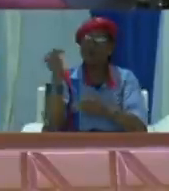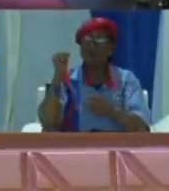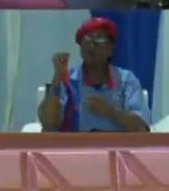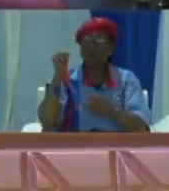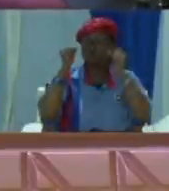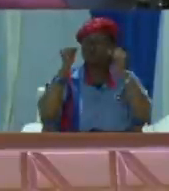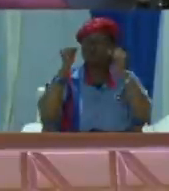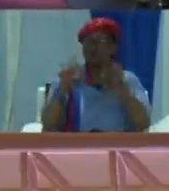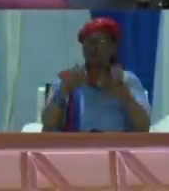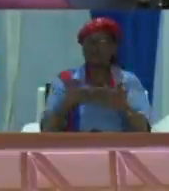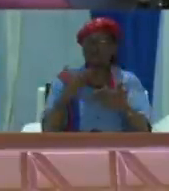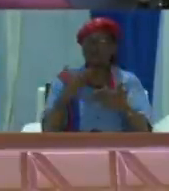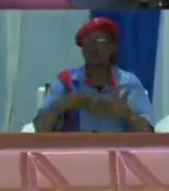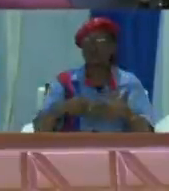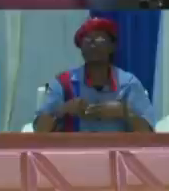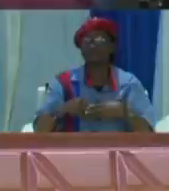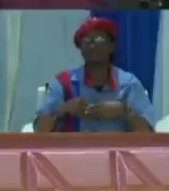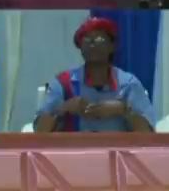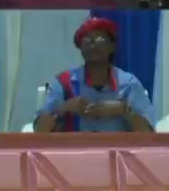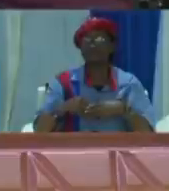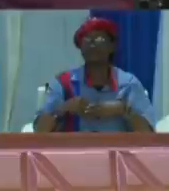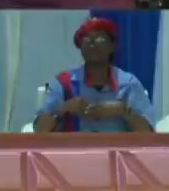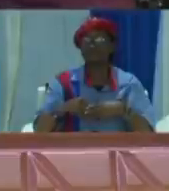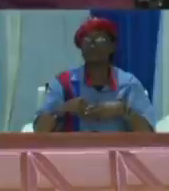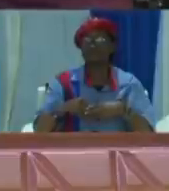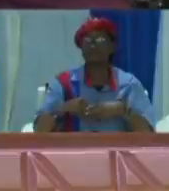then he